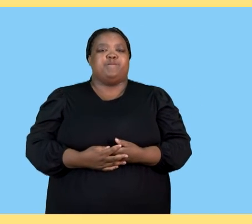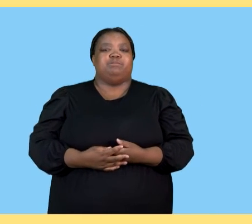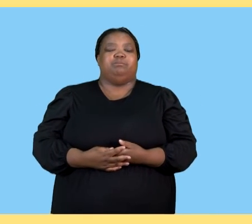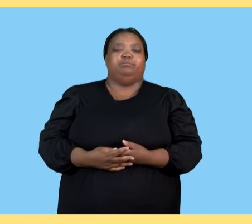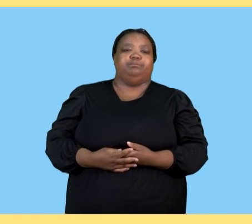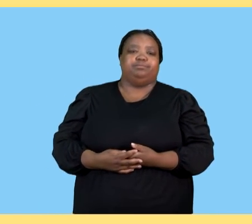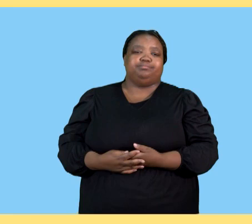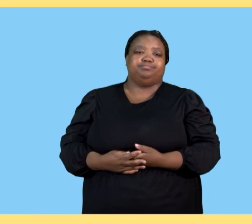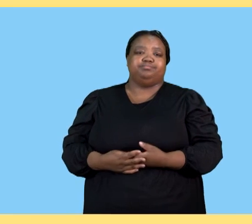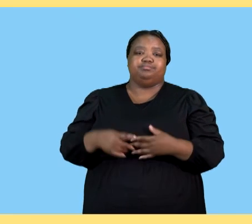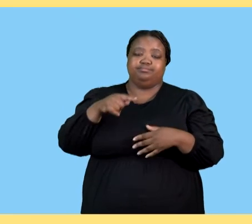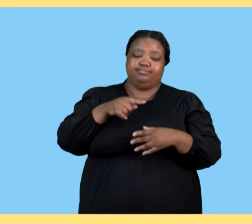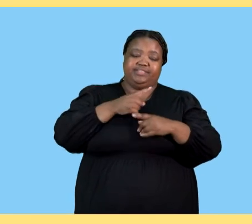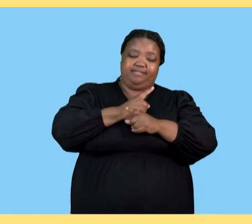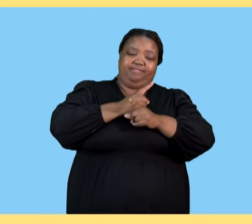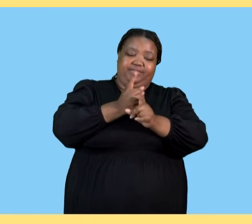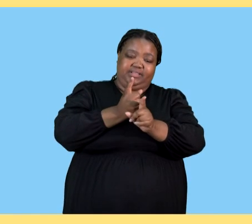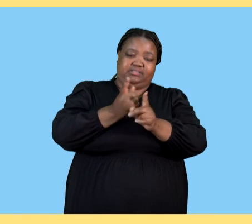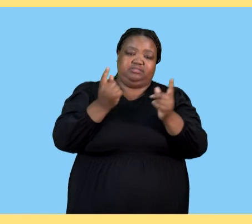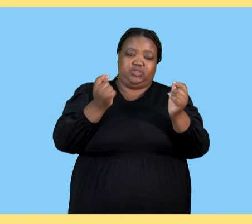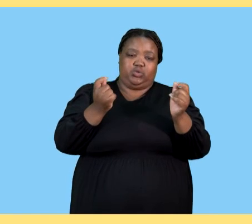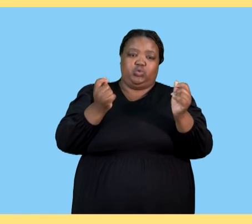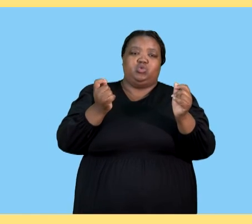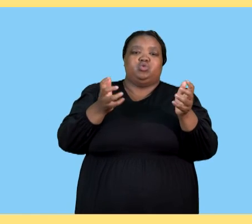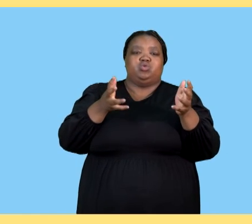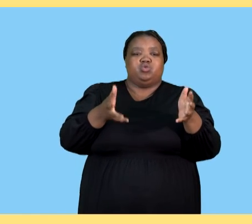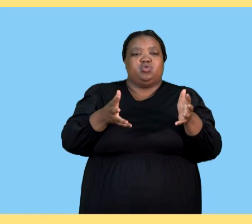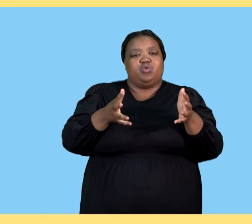16,500. That becomes the fixed cost